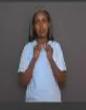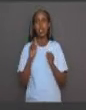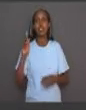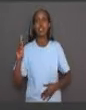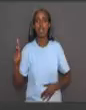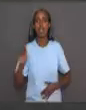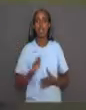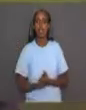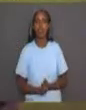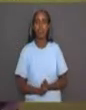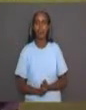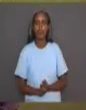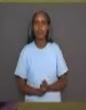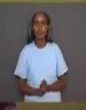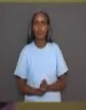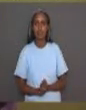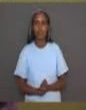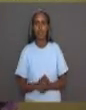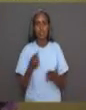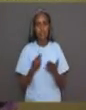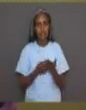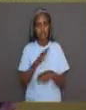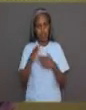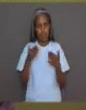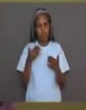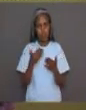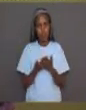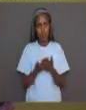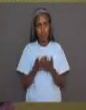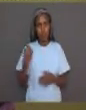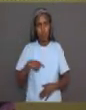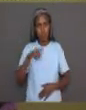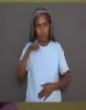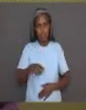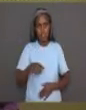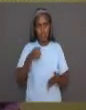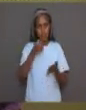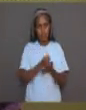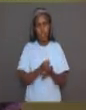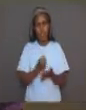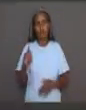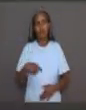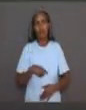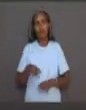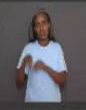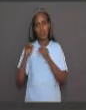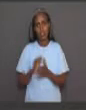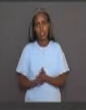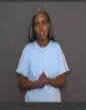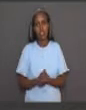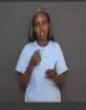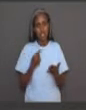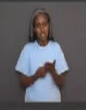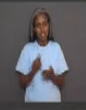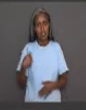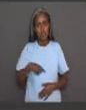plus k. That is all we need to make our proof, students. Since